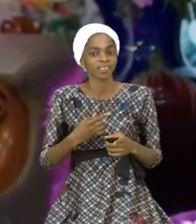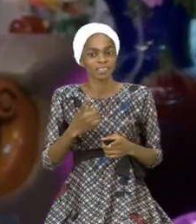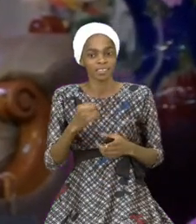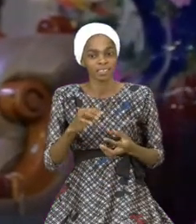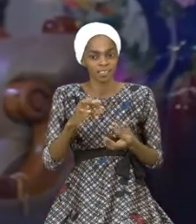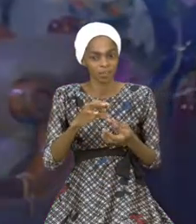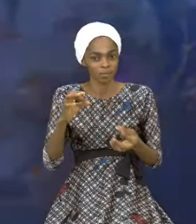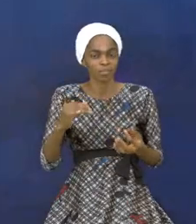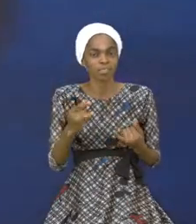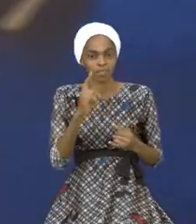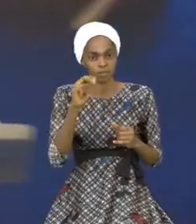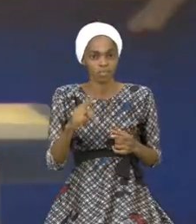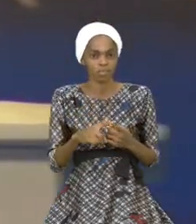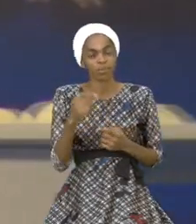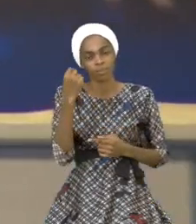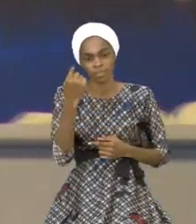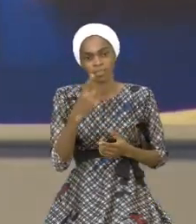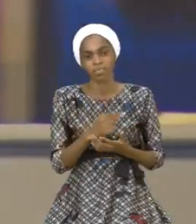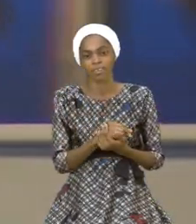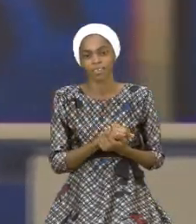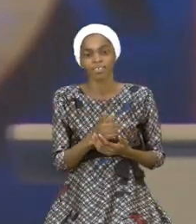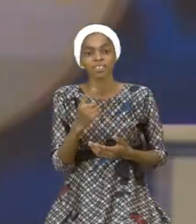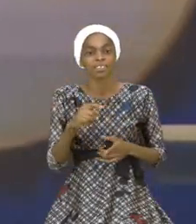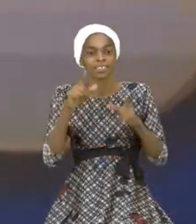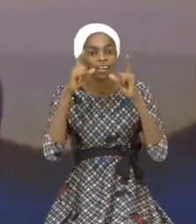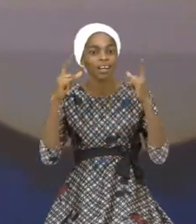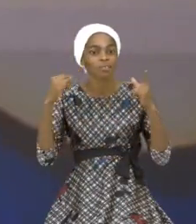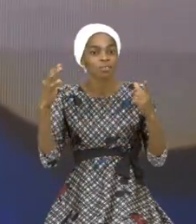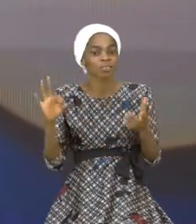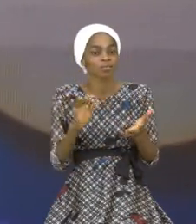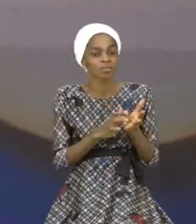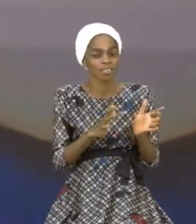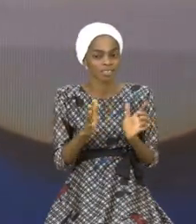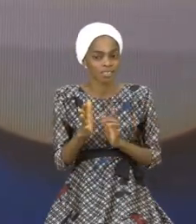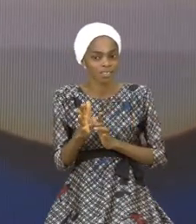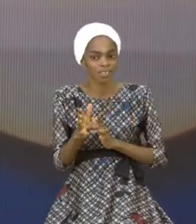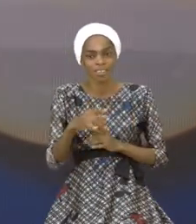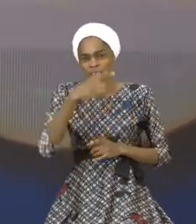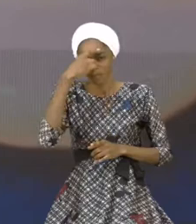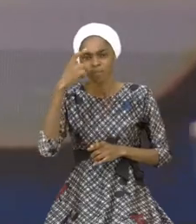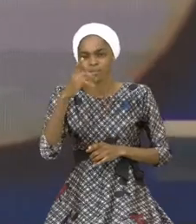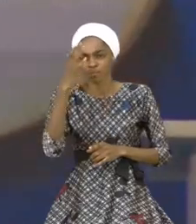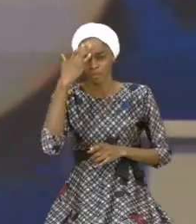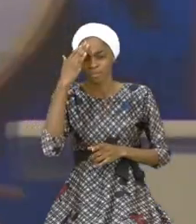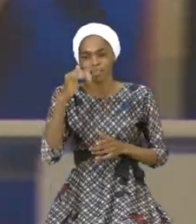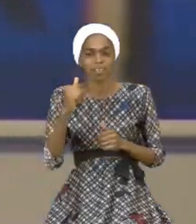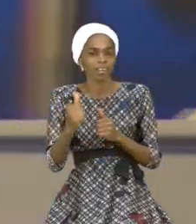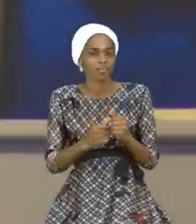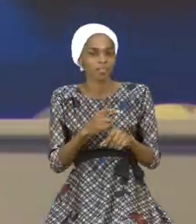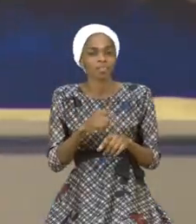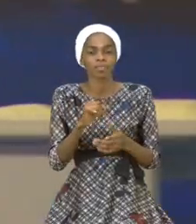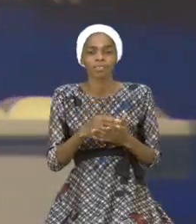now you need to understand the language of Jesus. Because, you know, every time you hear